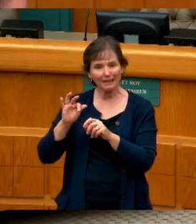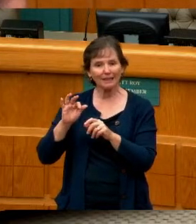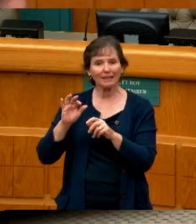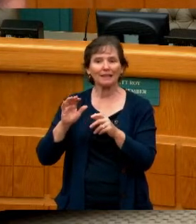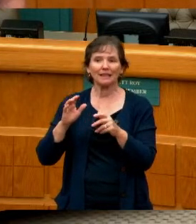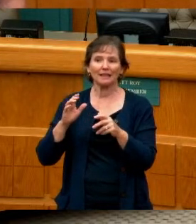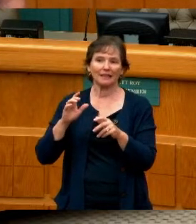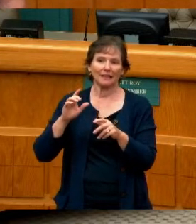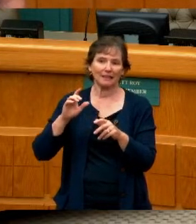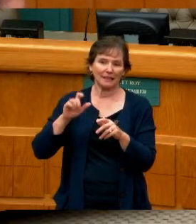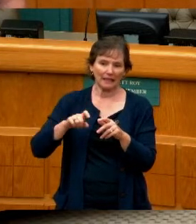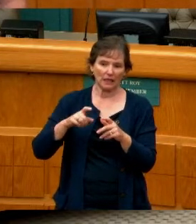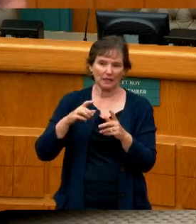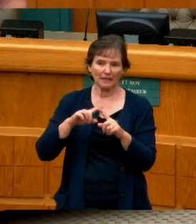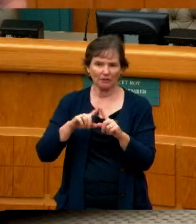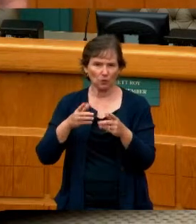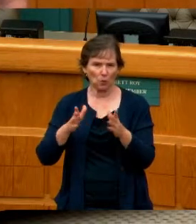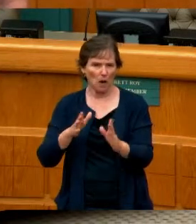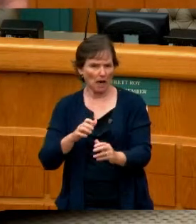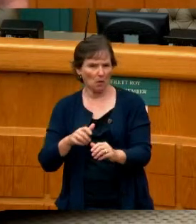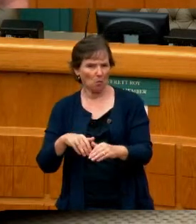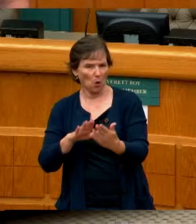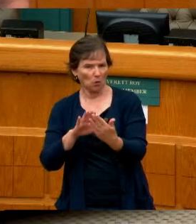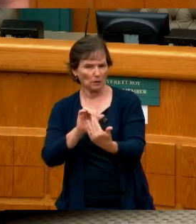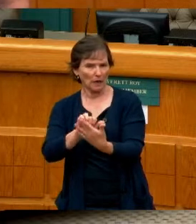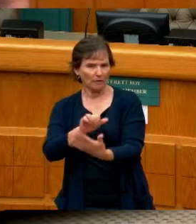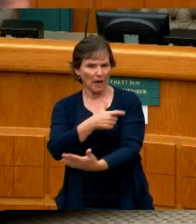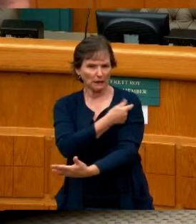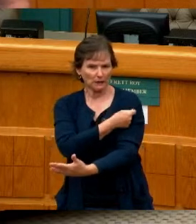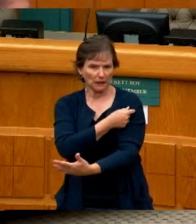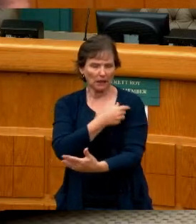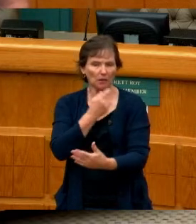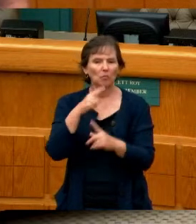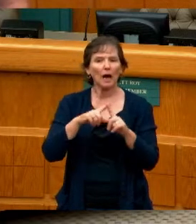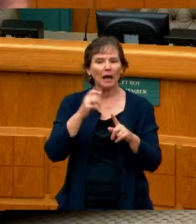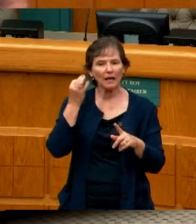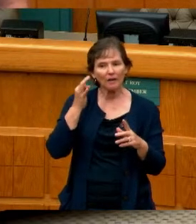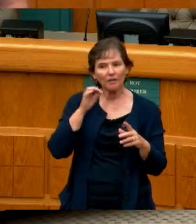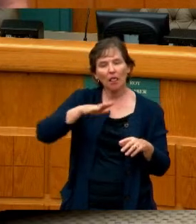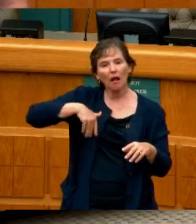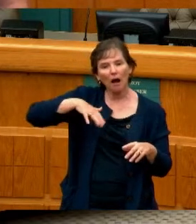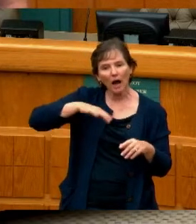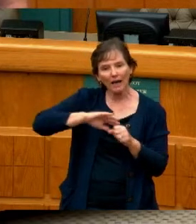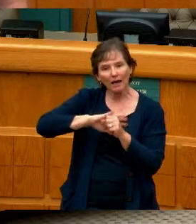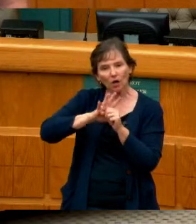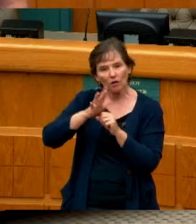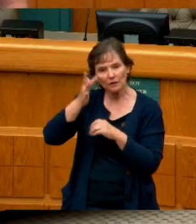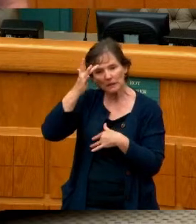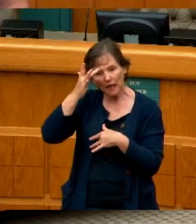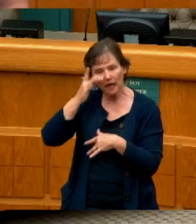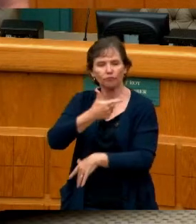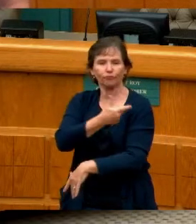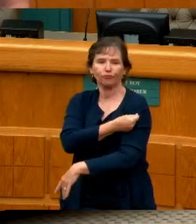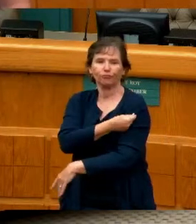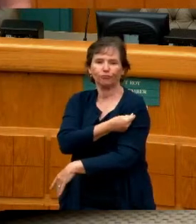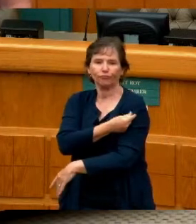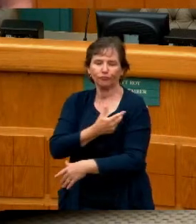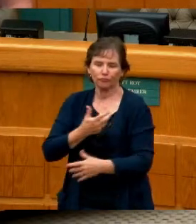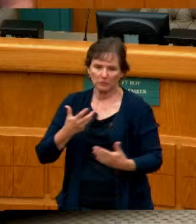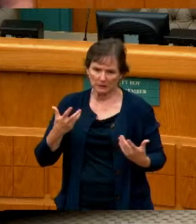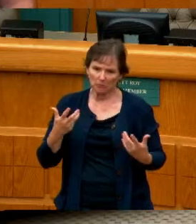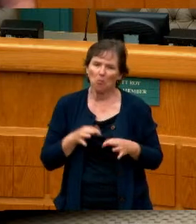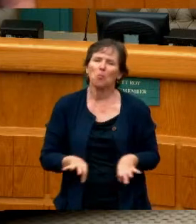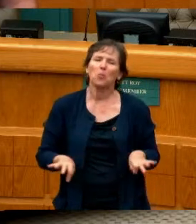going to be, therapeutic doses, but that means you already have COVID-19, or prevent you from getting COVID completely by actually getting a